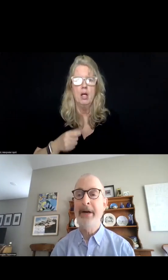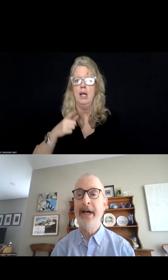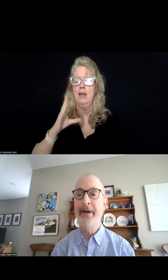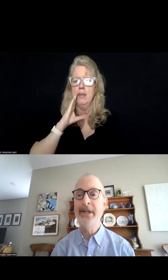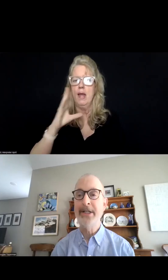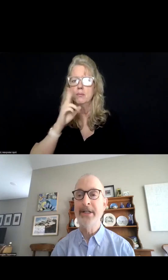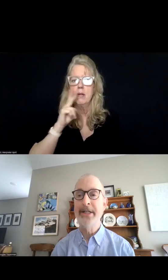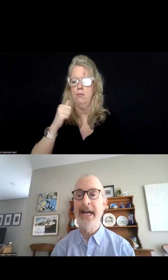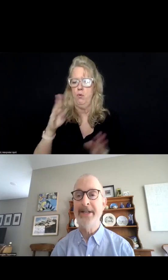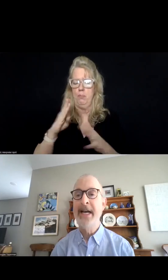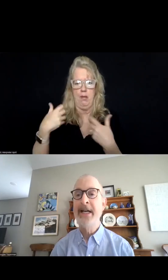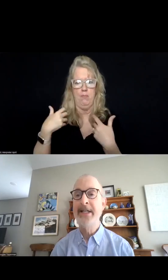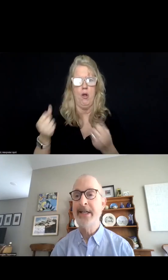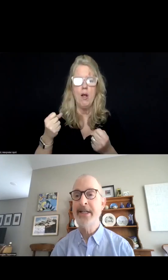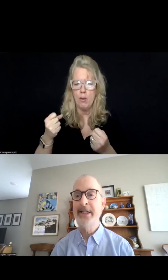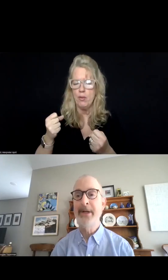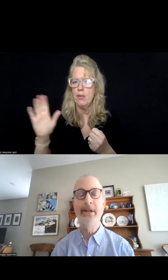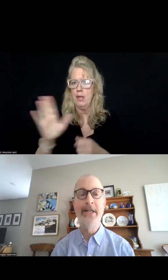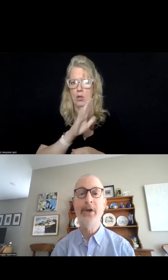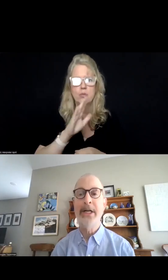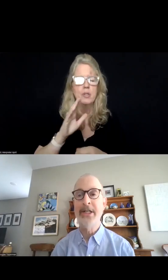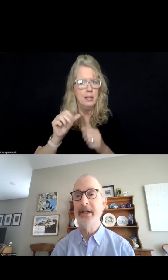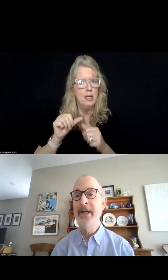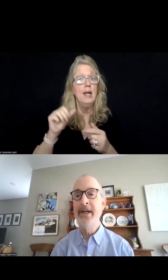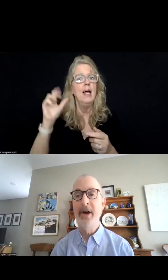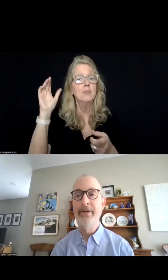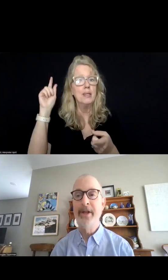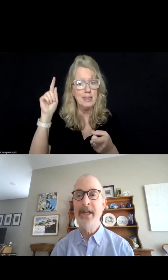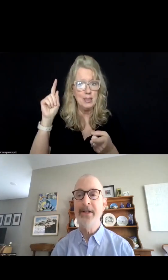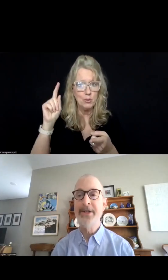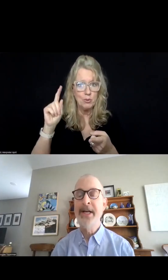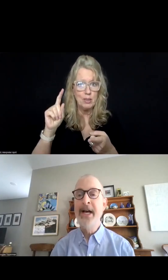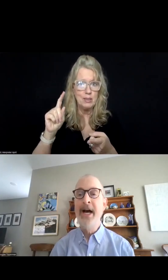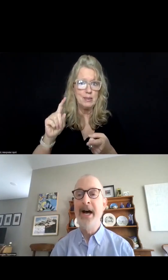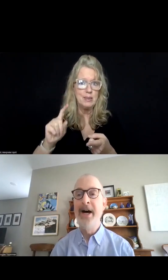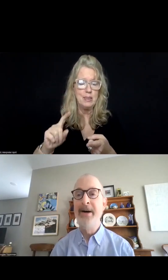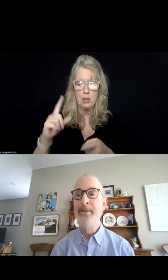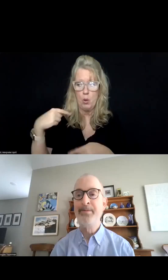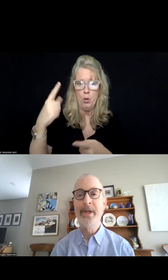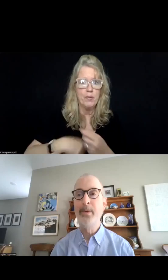with behavioral health conditions has consistently been decreasing, over the years,